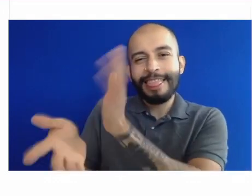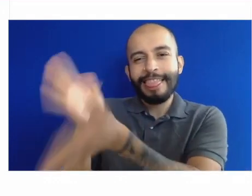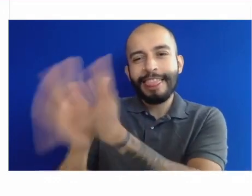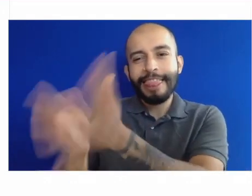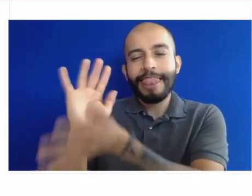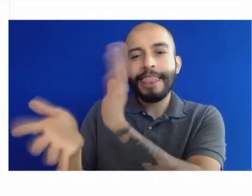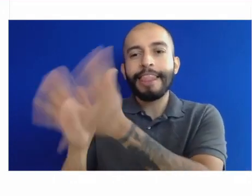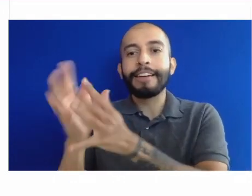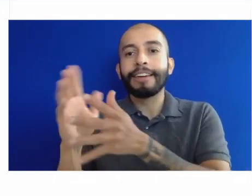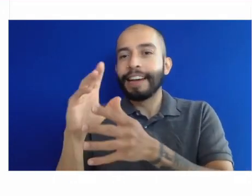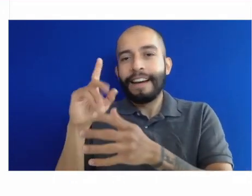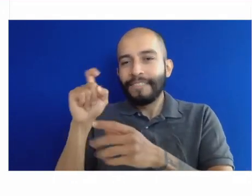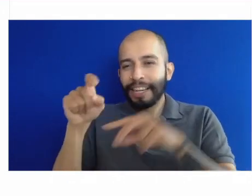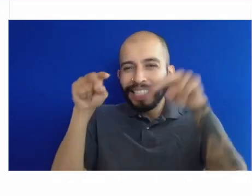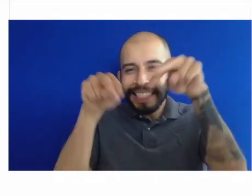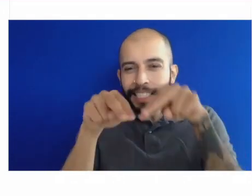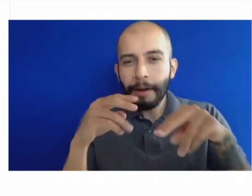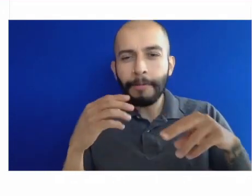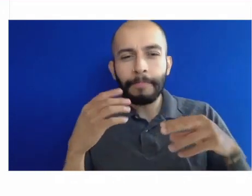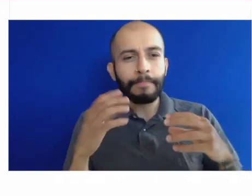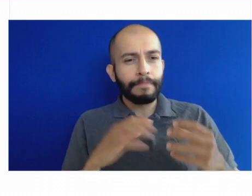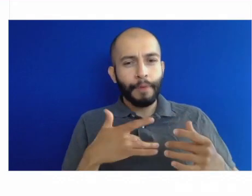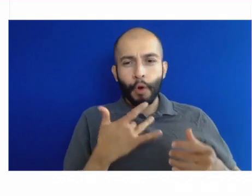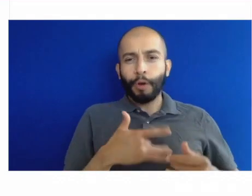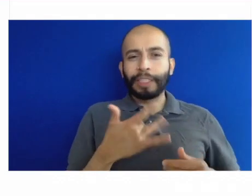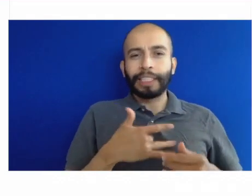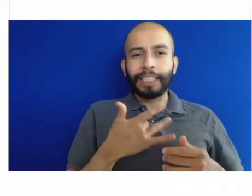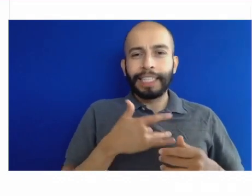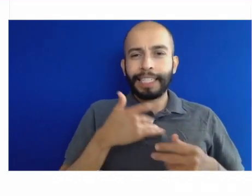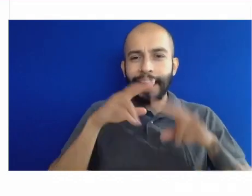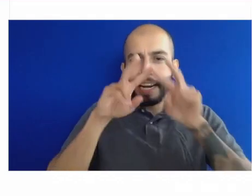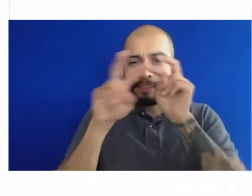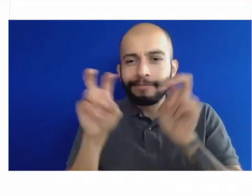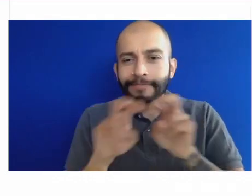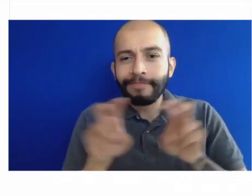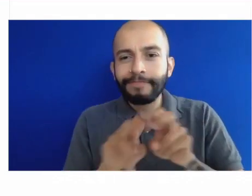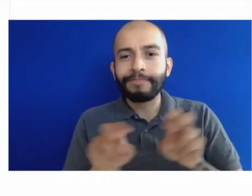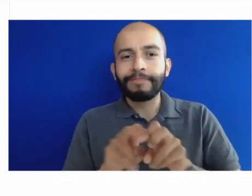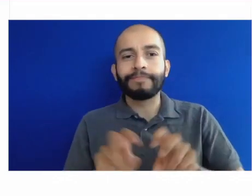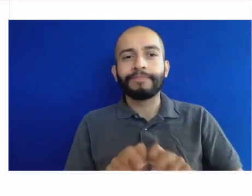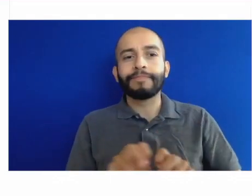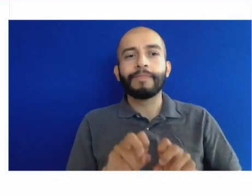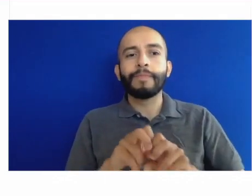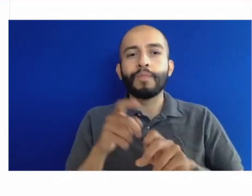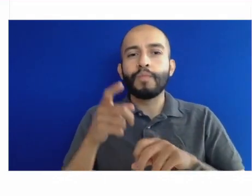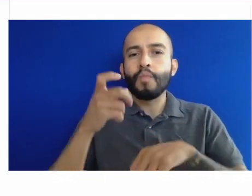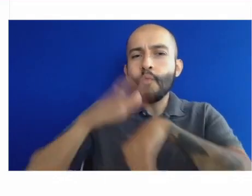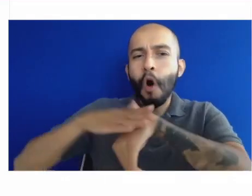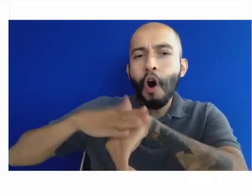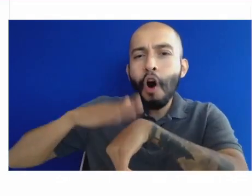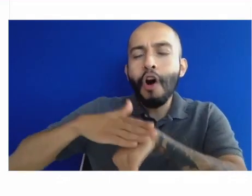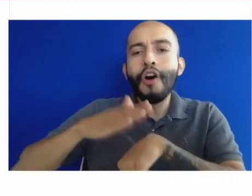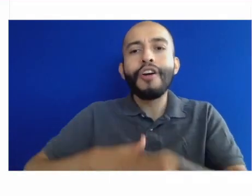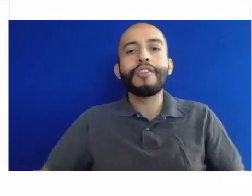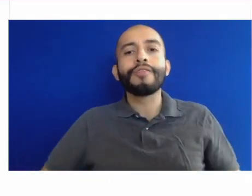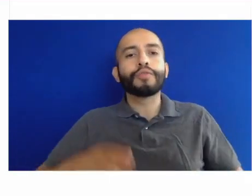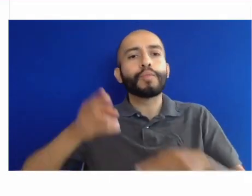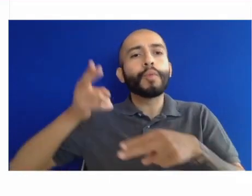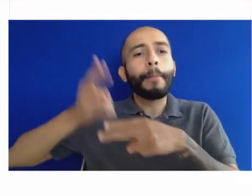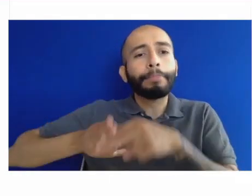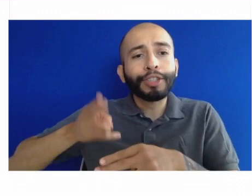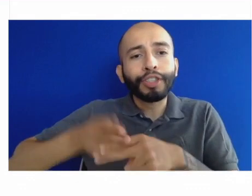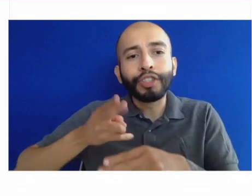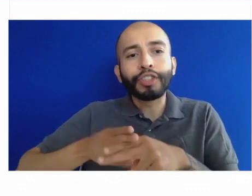does is just sort of the warning and the refutation element combined makes people less likely to find this type